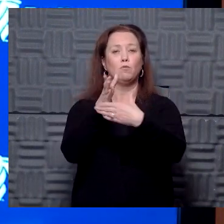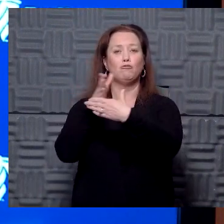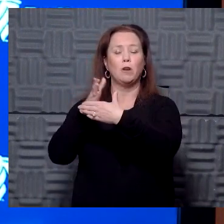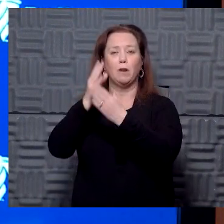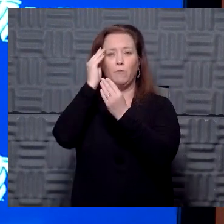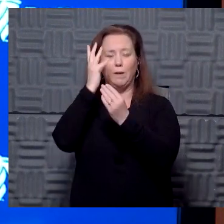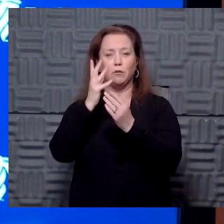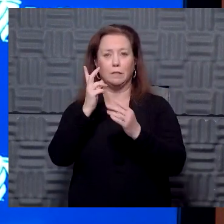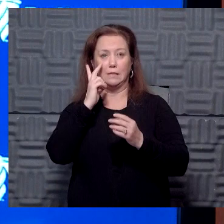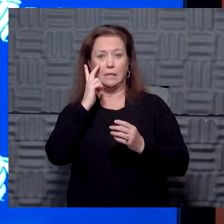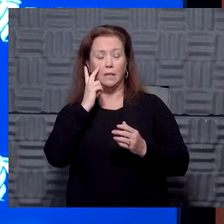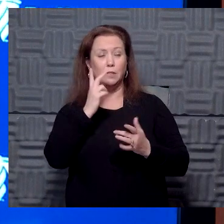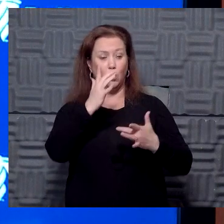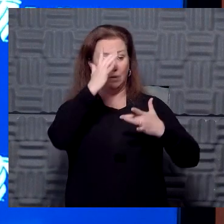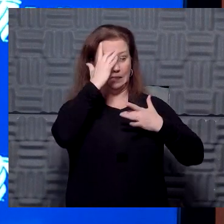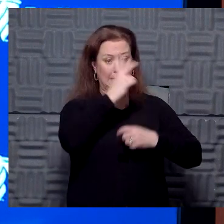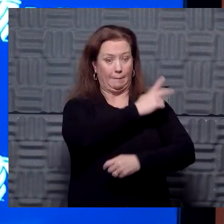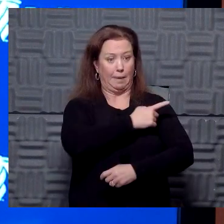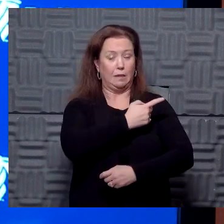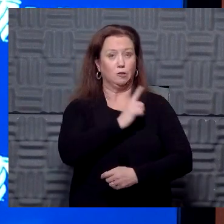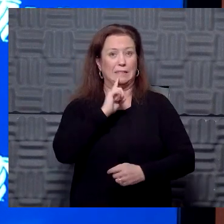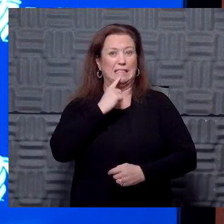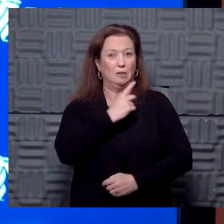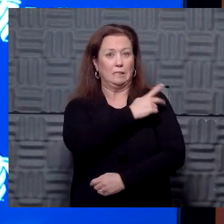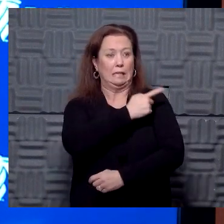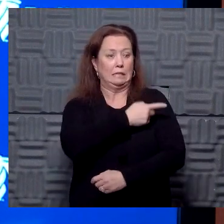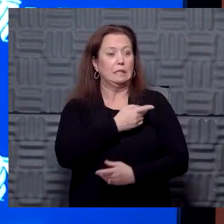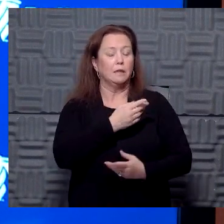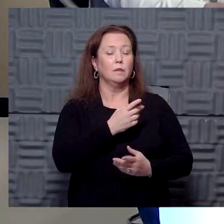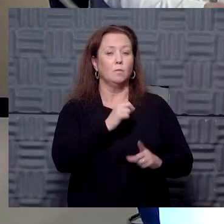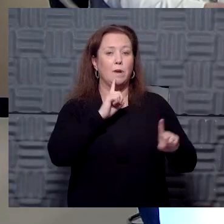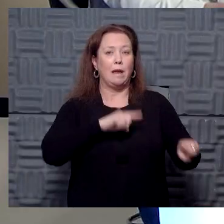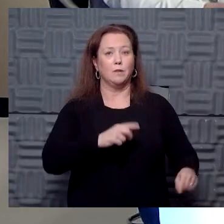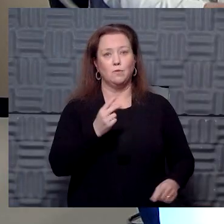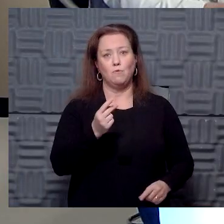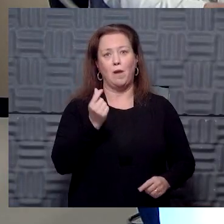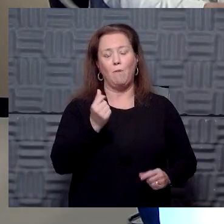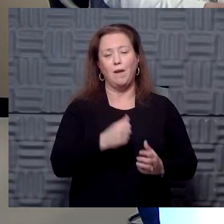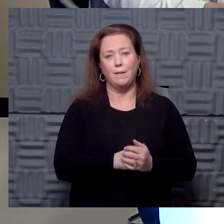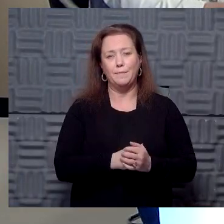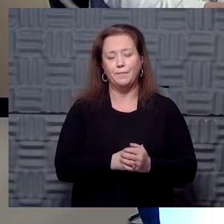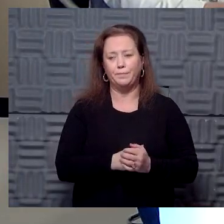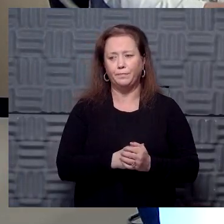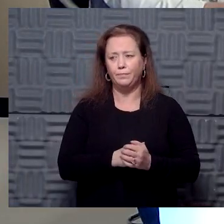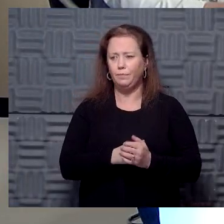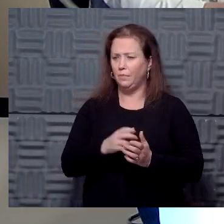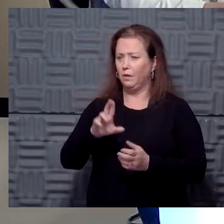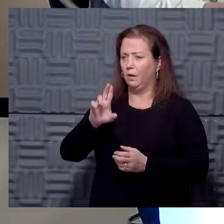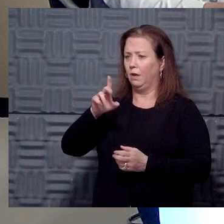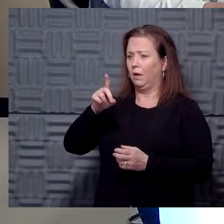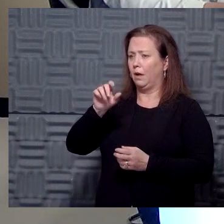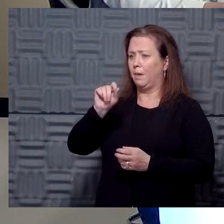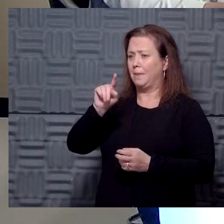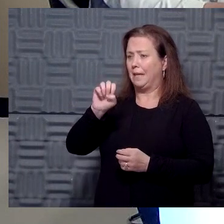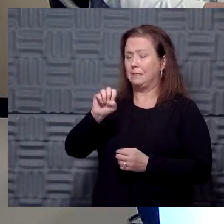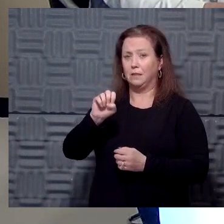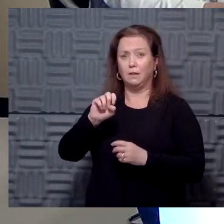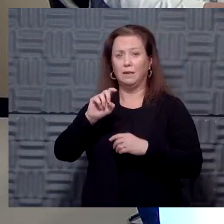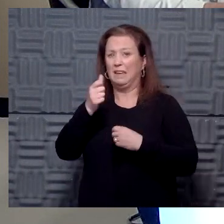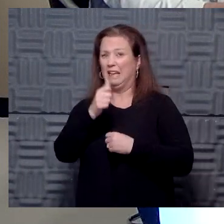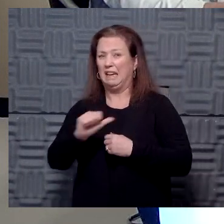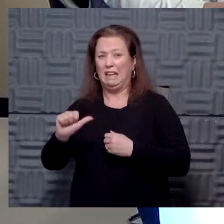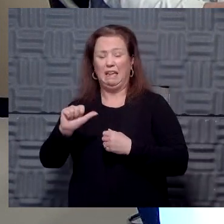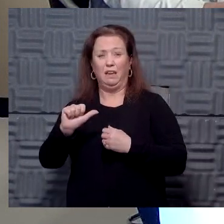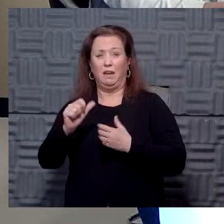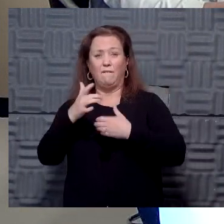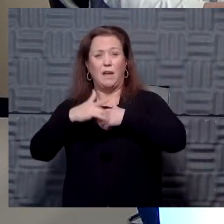make sure that the sickest patients who need the answers the fastest get them. Do you have any updates on PPE availability and supplies